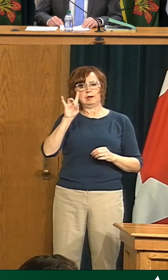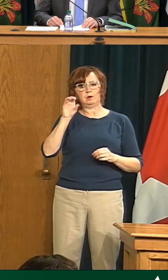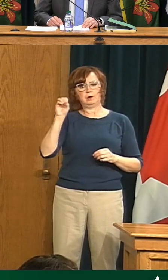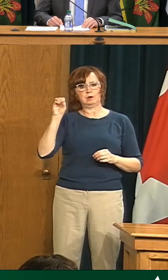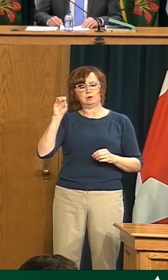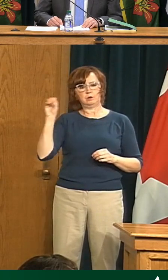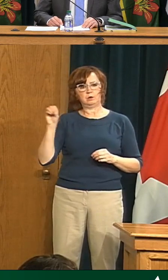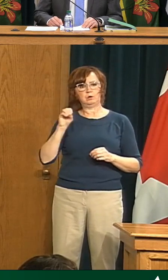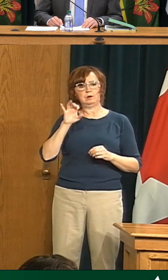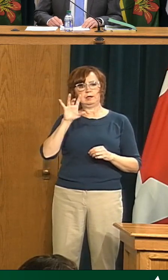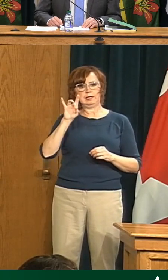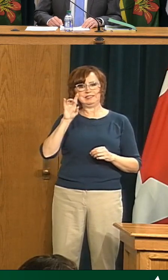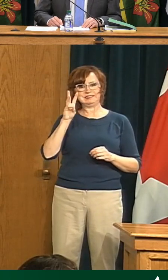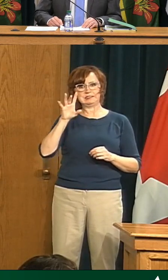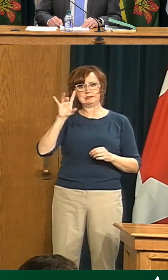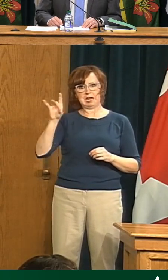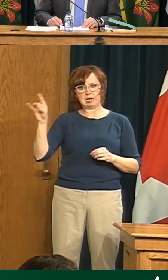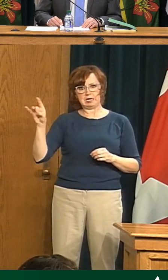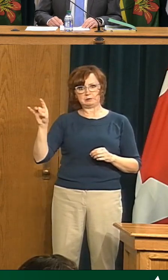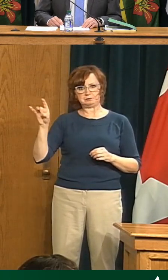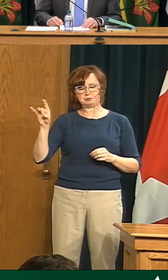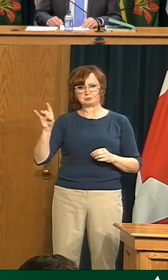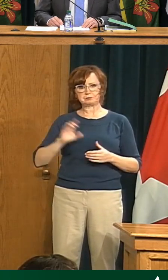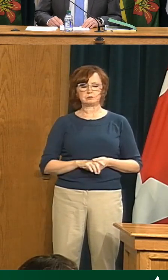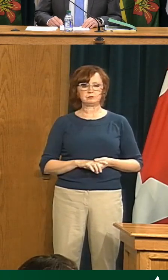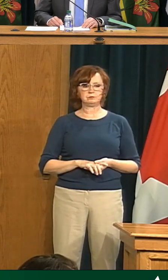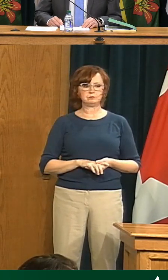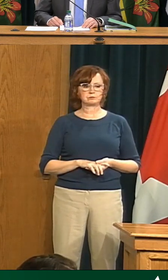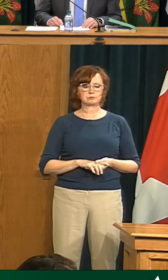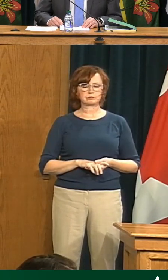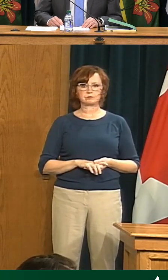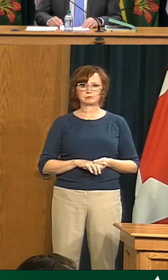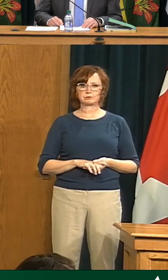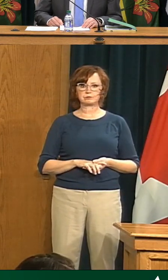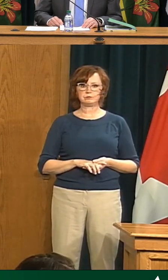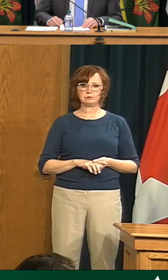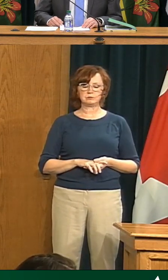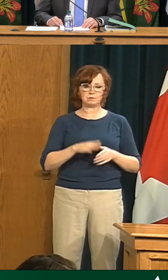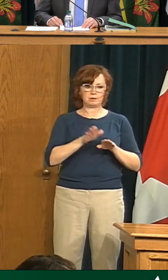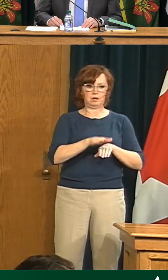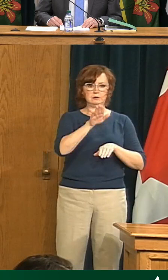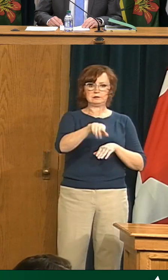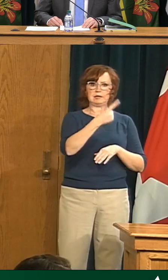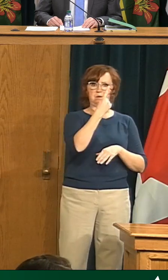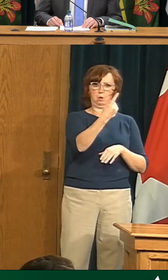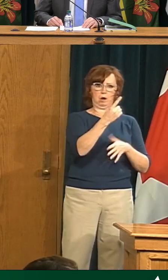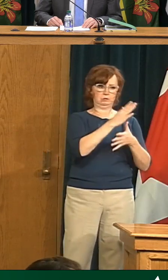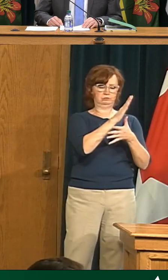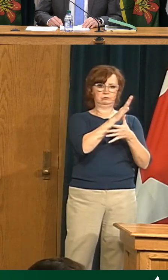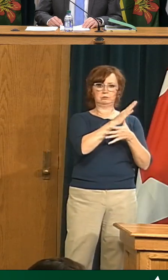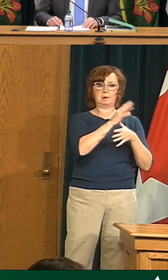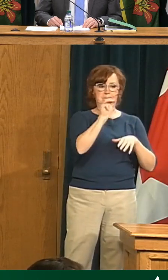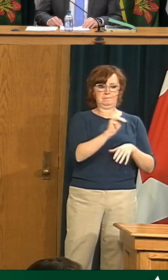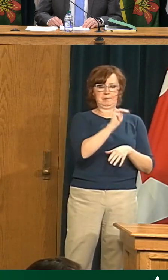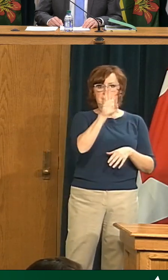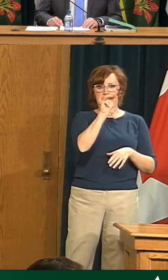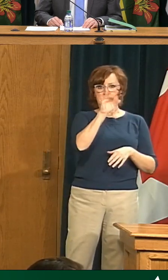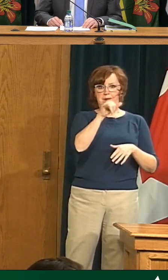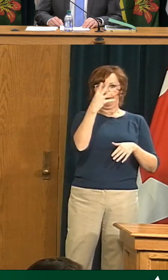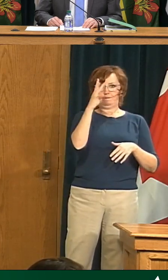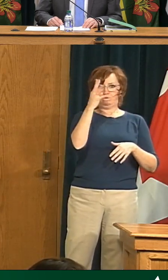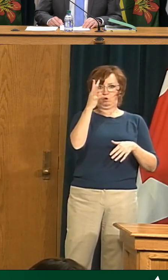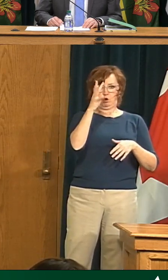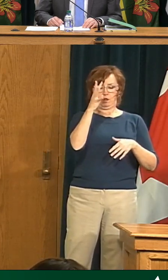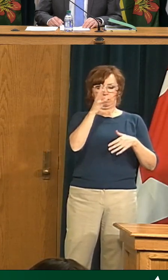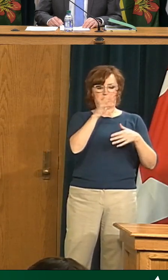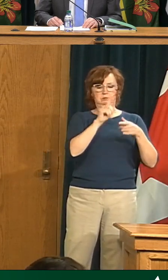1-844-800-8688. So phase one will begin on Monday, May the 4th. And on that date, medical services